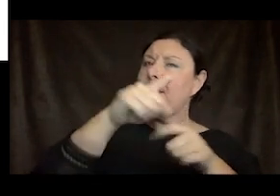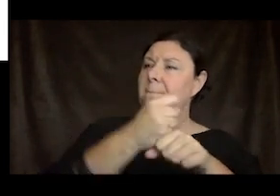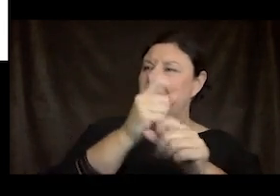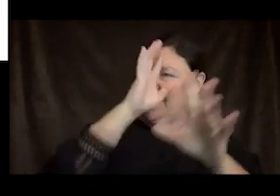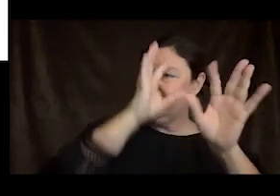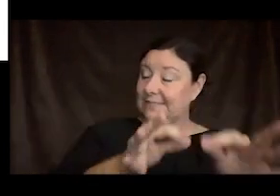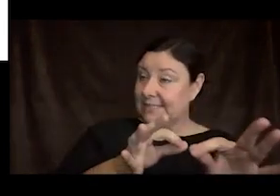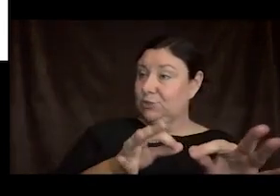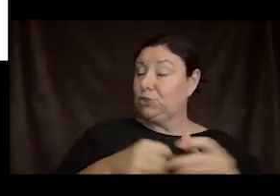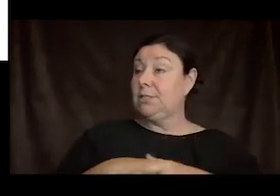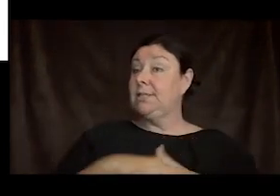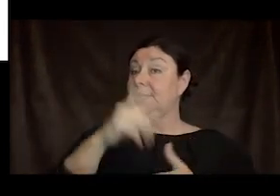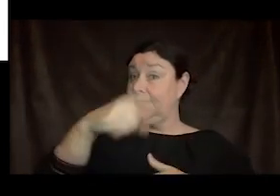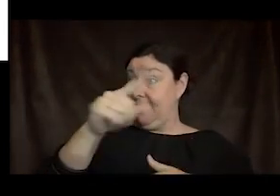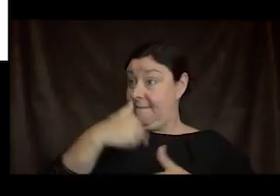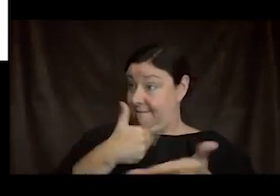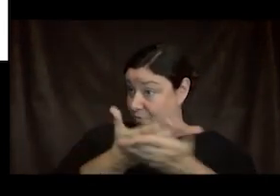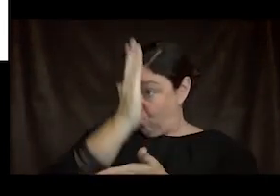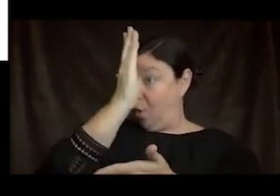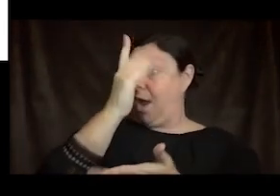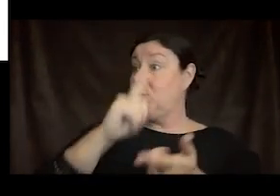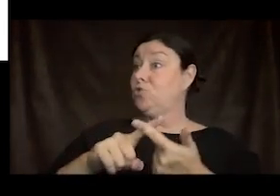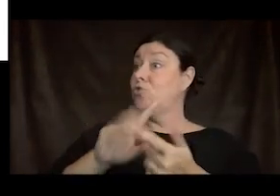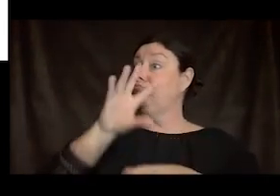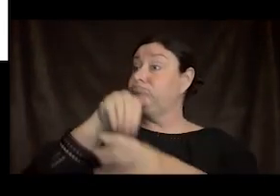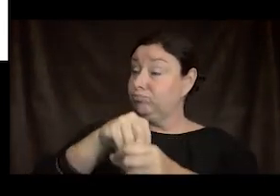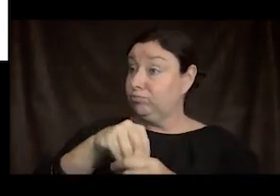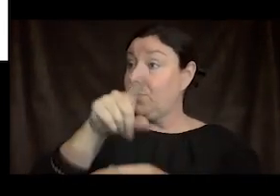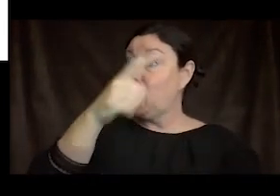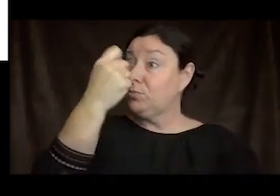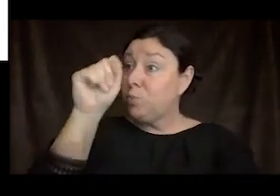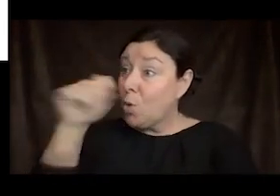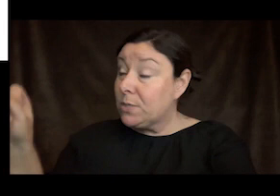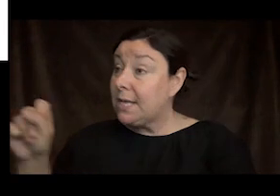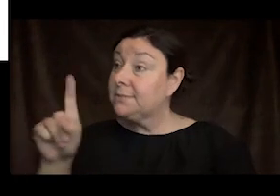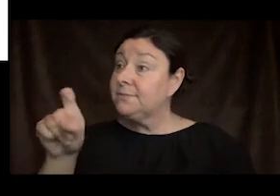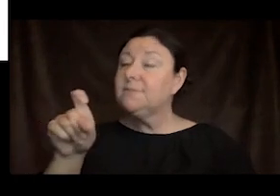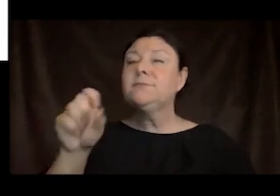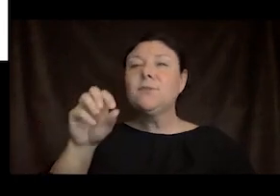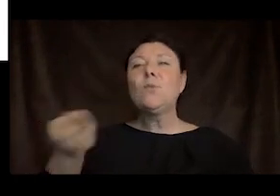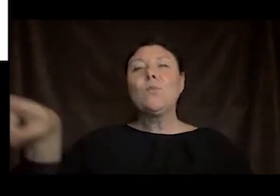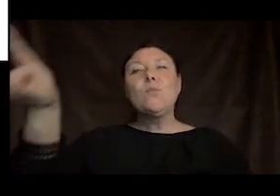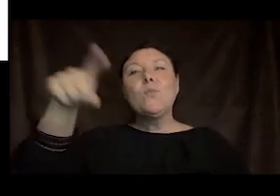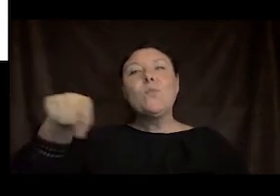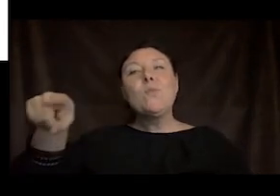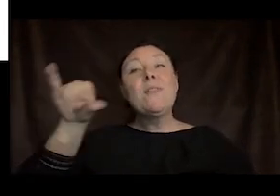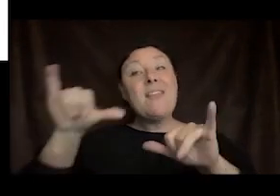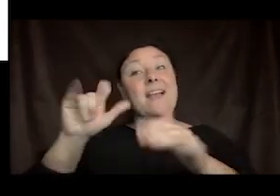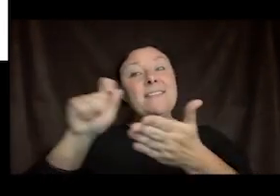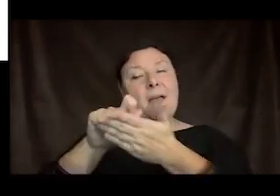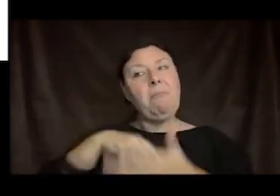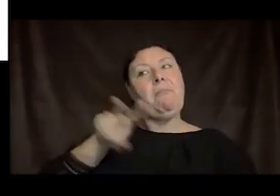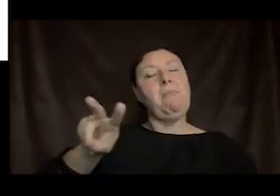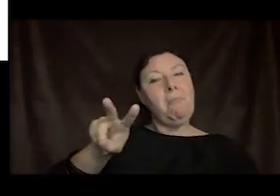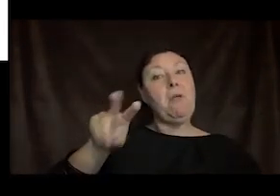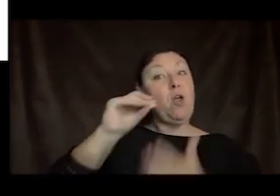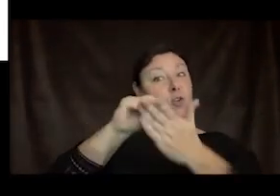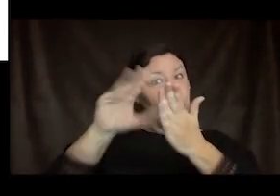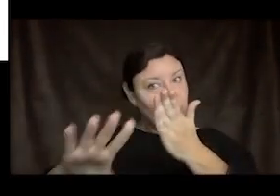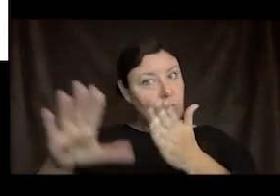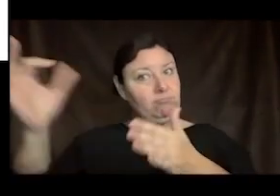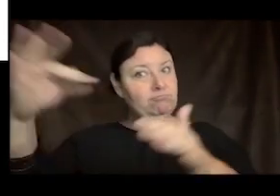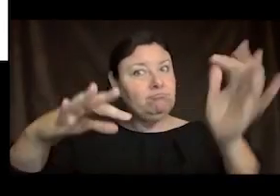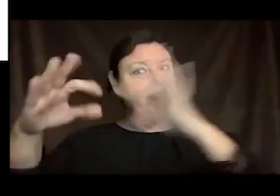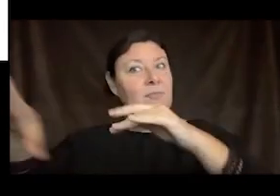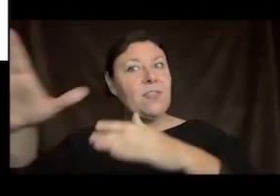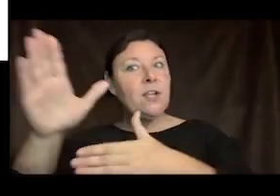obligation and a right to engage in such protests? And the students begin to share their thoughts. The first thing,